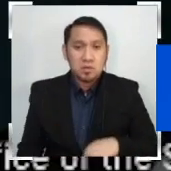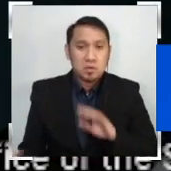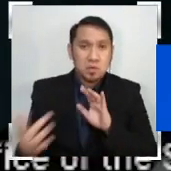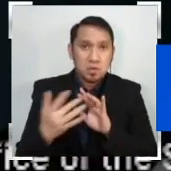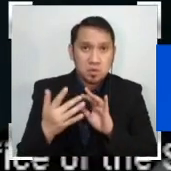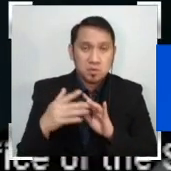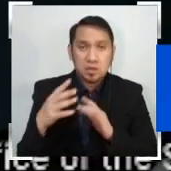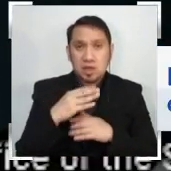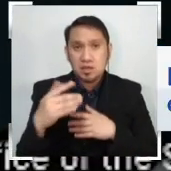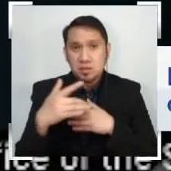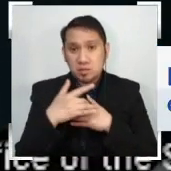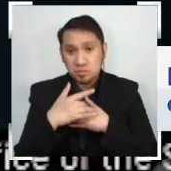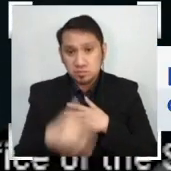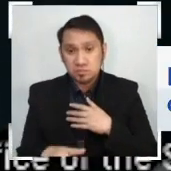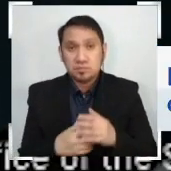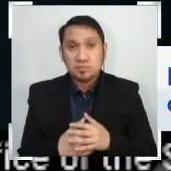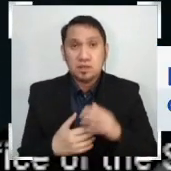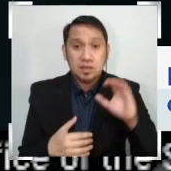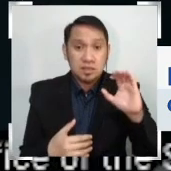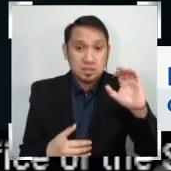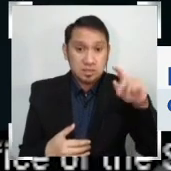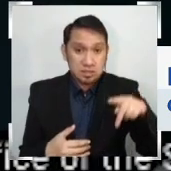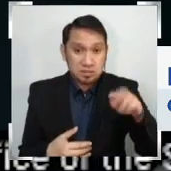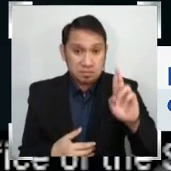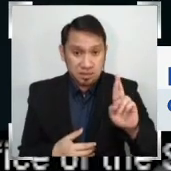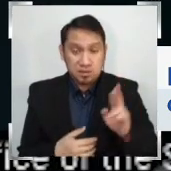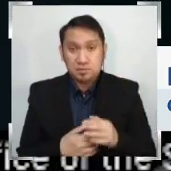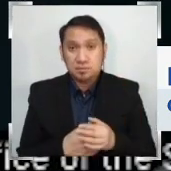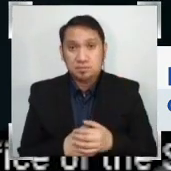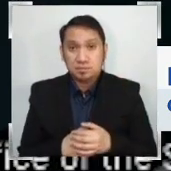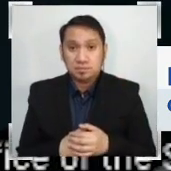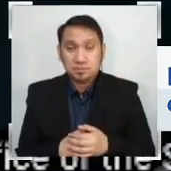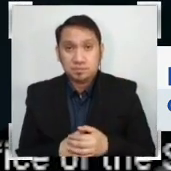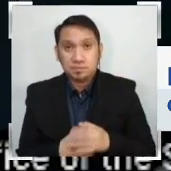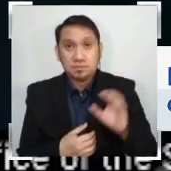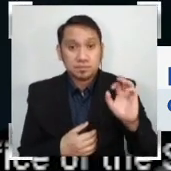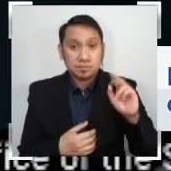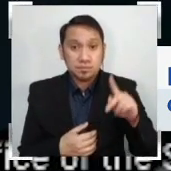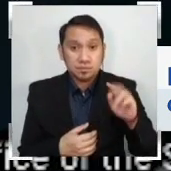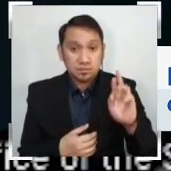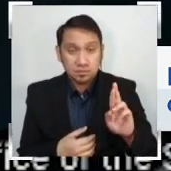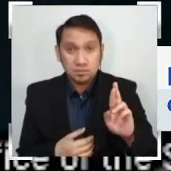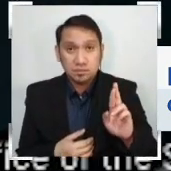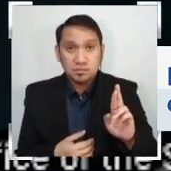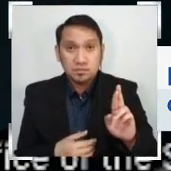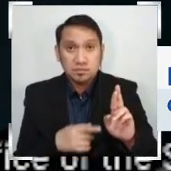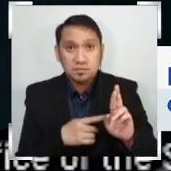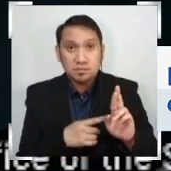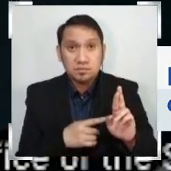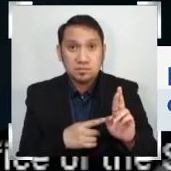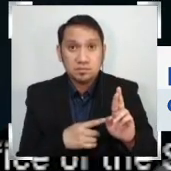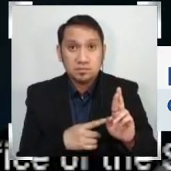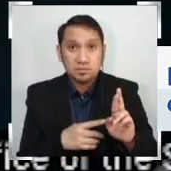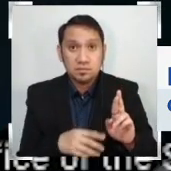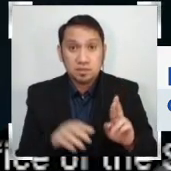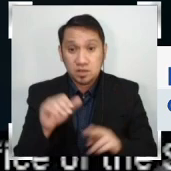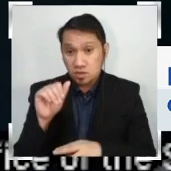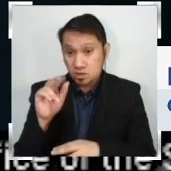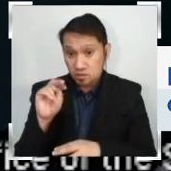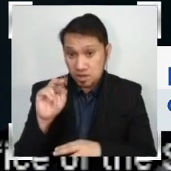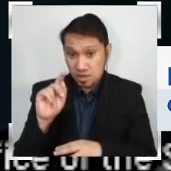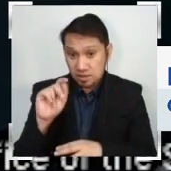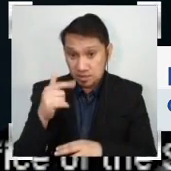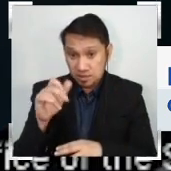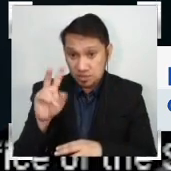The CPR of the currently available antigen test kits will